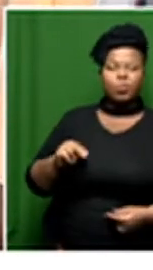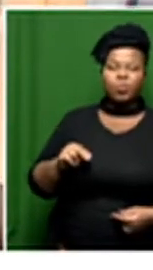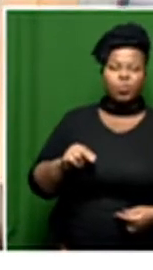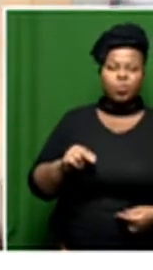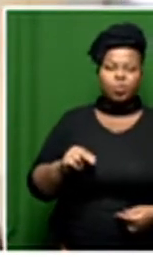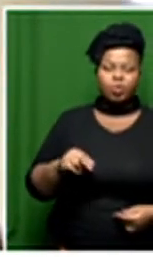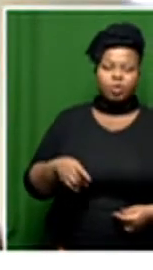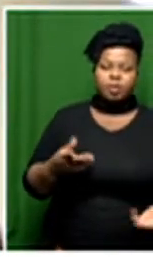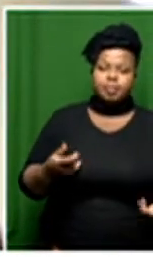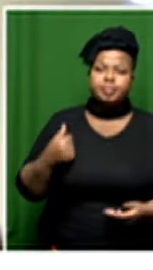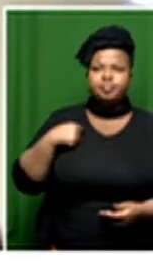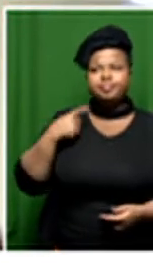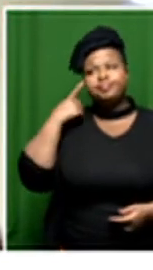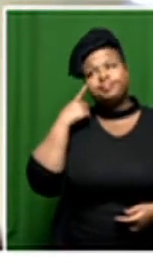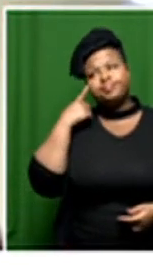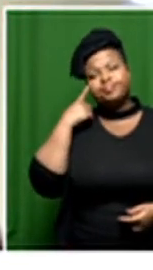No, not really.